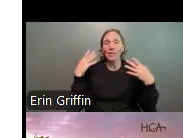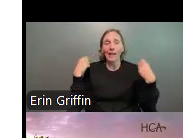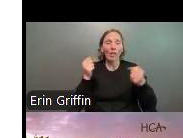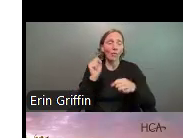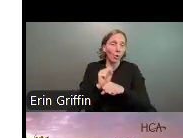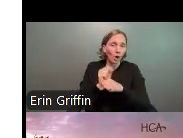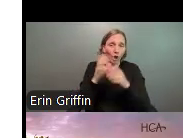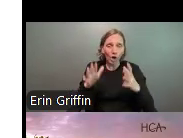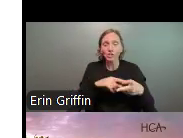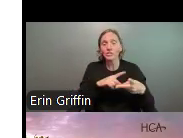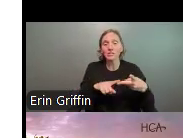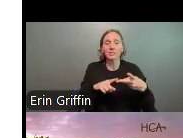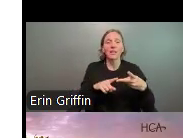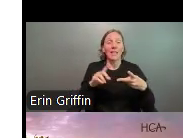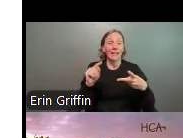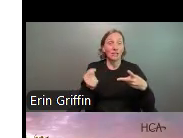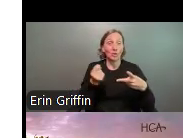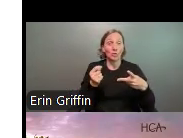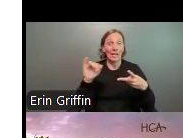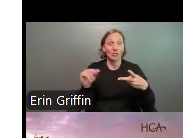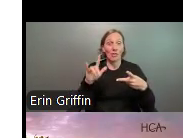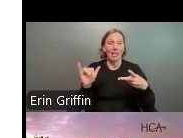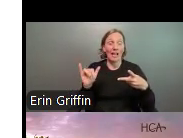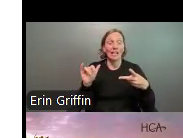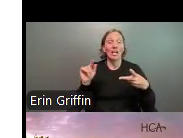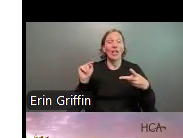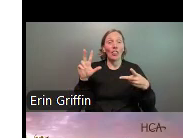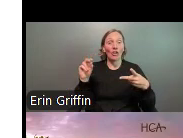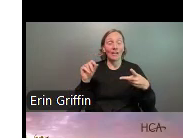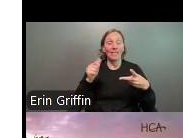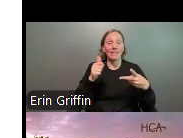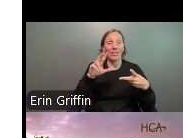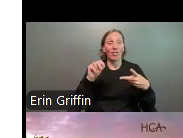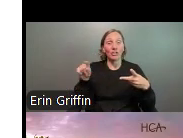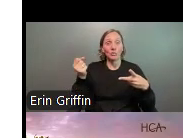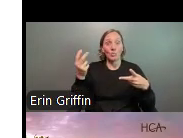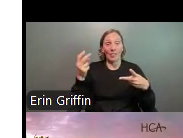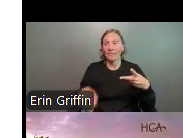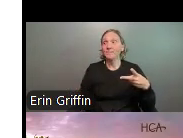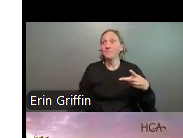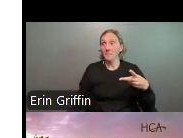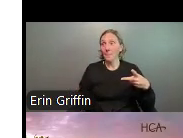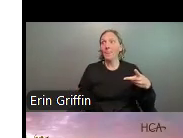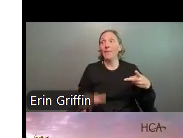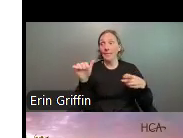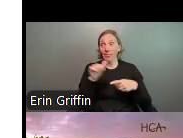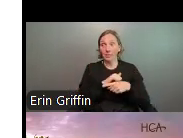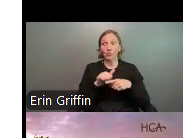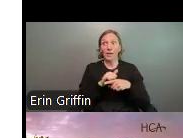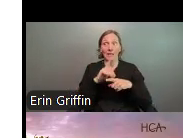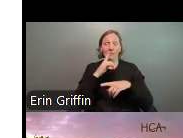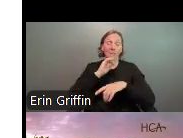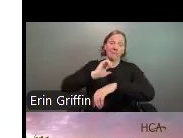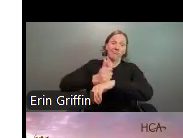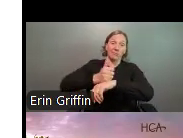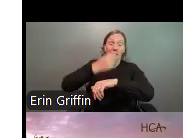facing on Tuesday, July 30th, 10:30 a.m. to 12 p.m. And so this training is really going to be the foundational for what is going